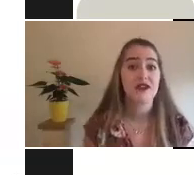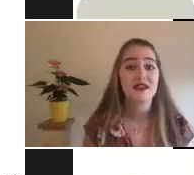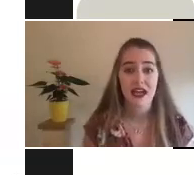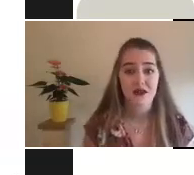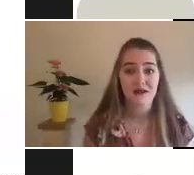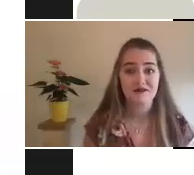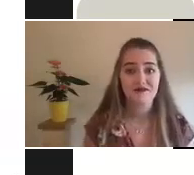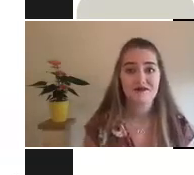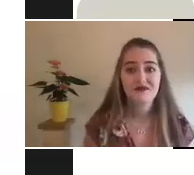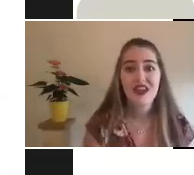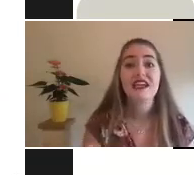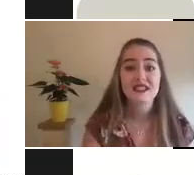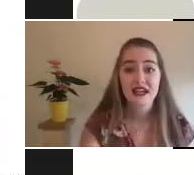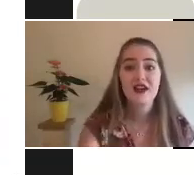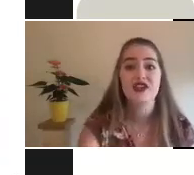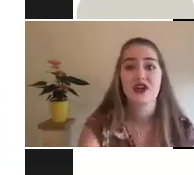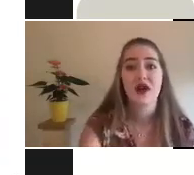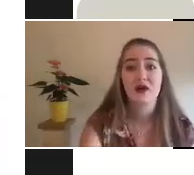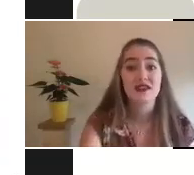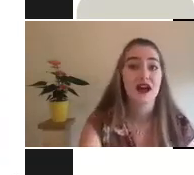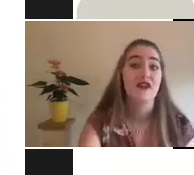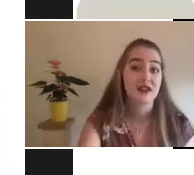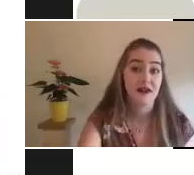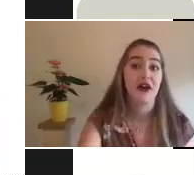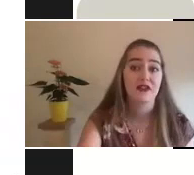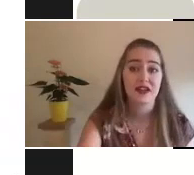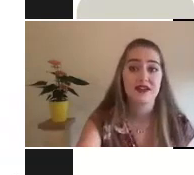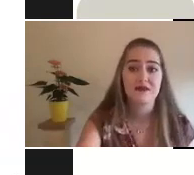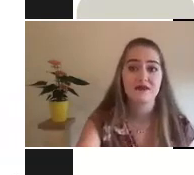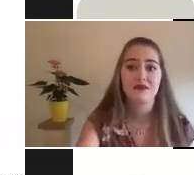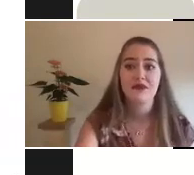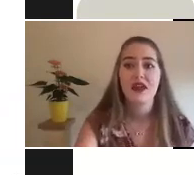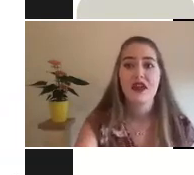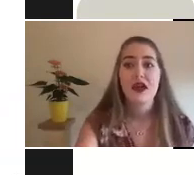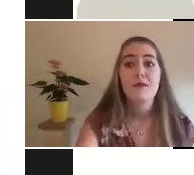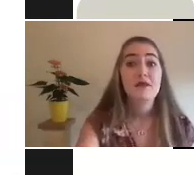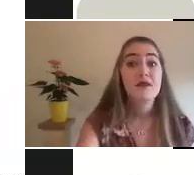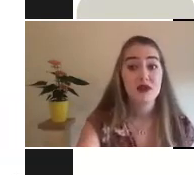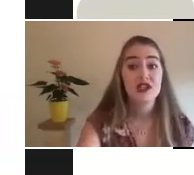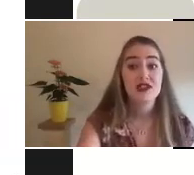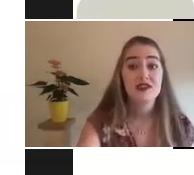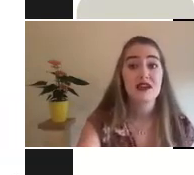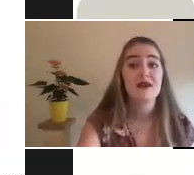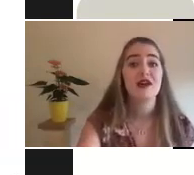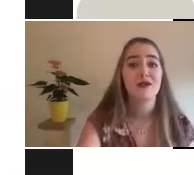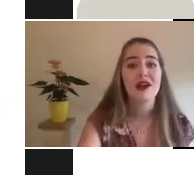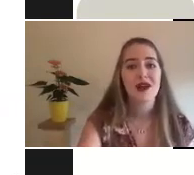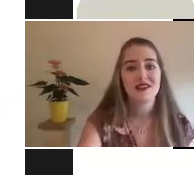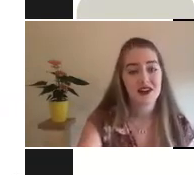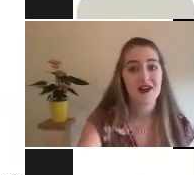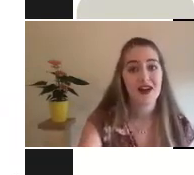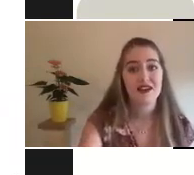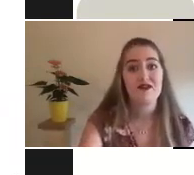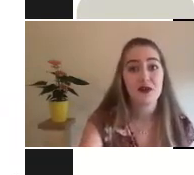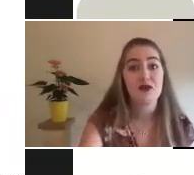increase engagement. In a second, I'll show you how we did that for our town hall events. Paid promotions can be a great way to get